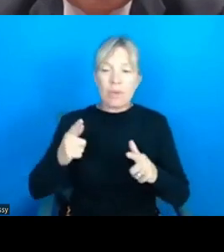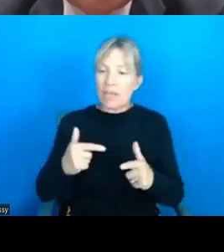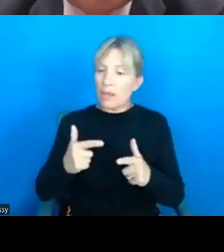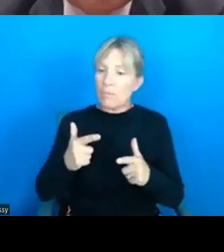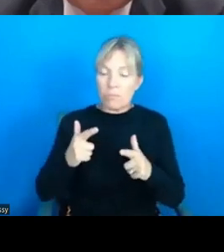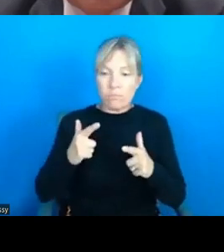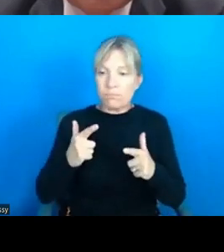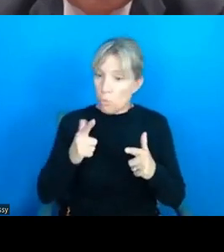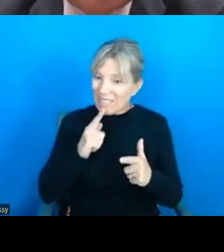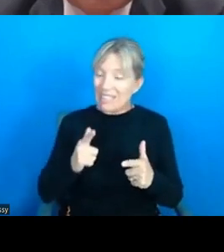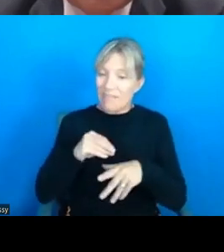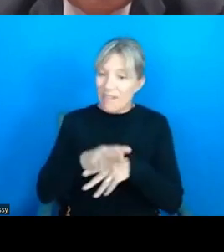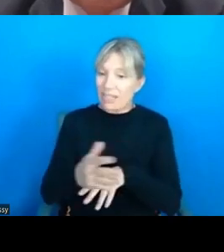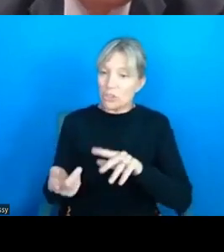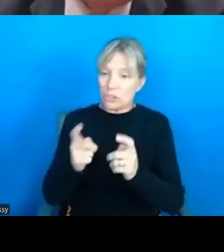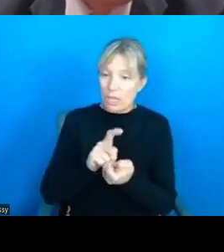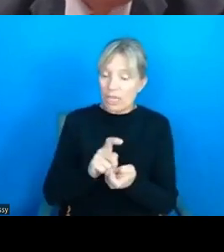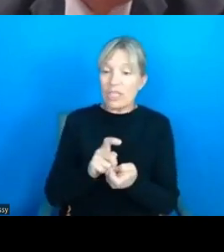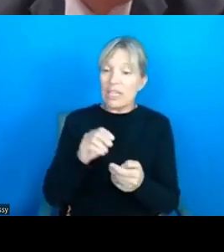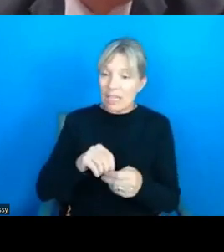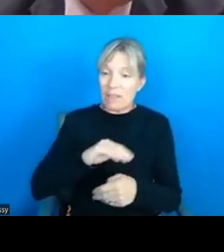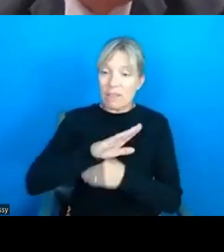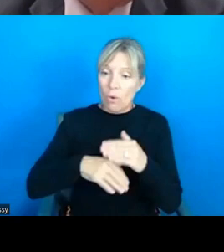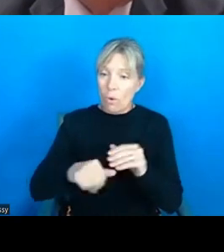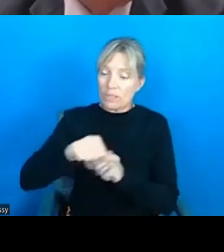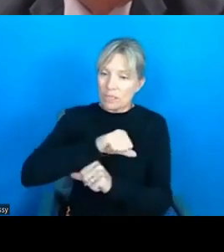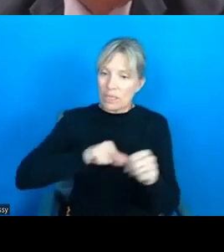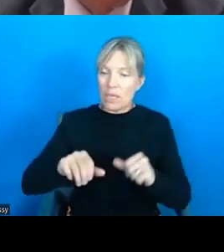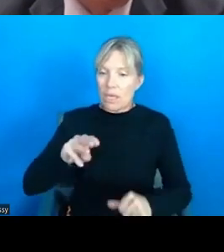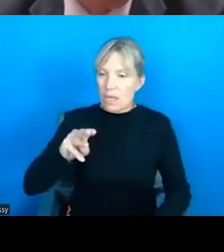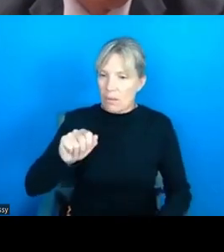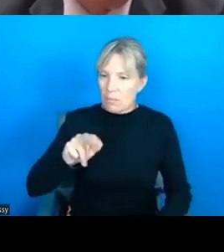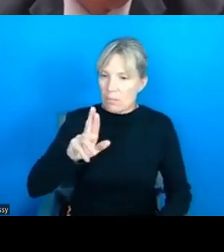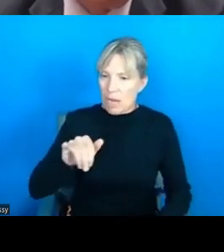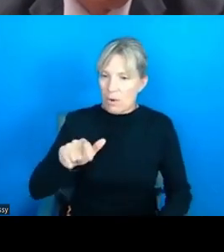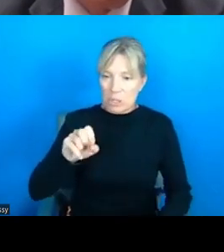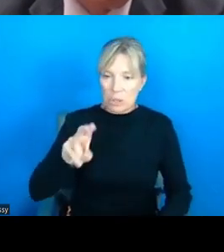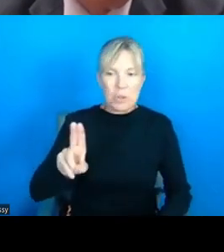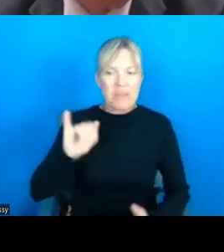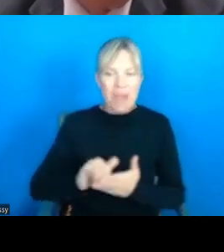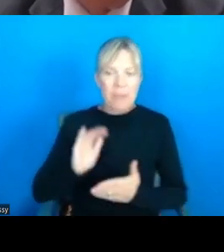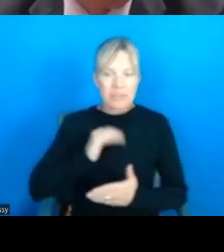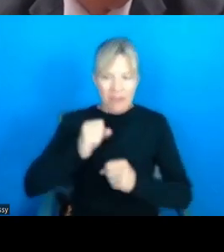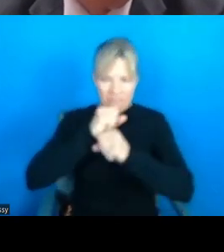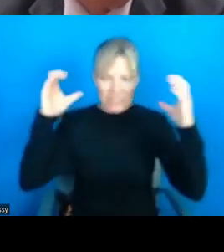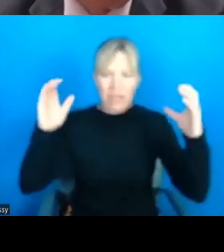and affect change in the whole society. Mary Lou, that was kind of the vision back in the 70s,